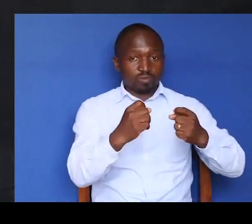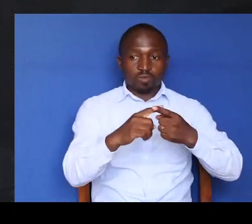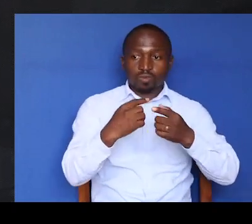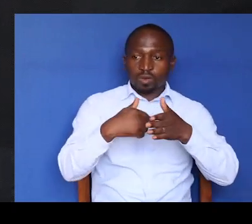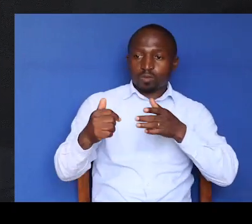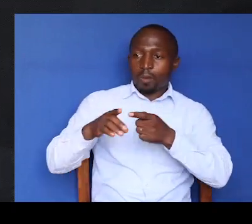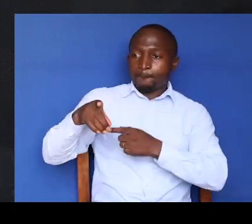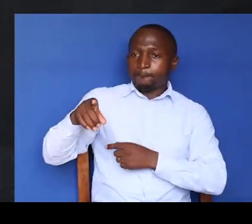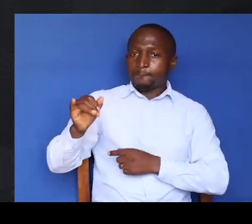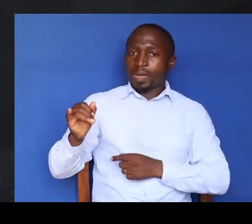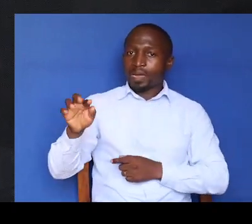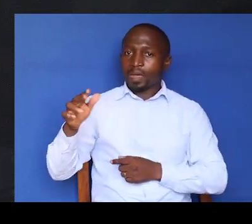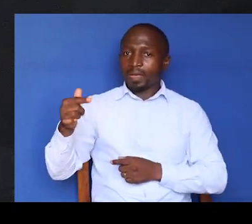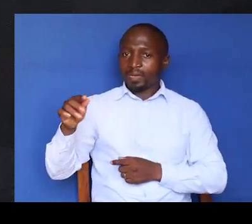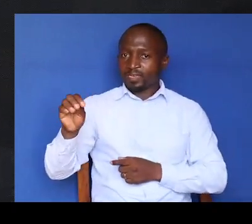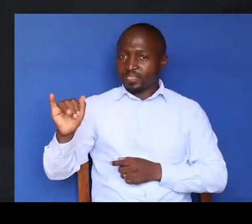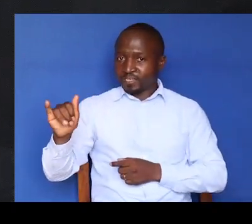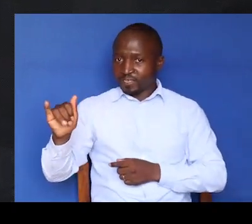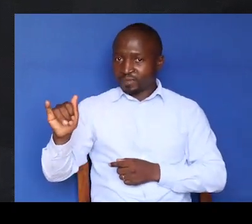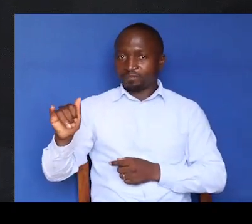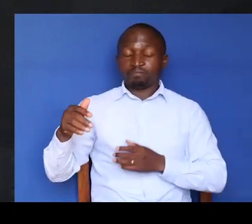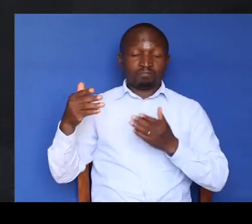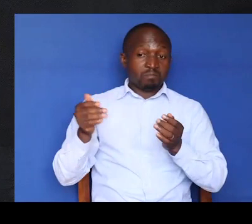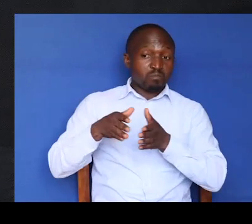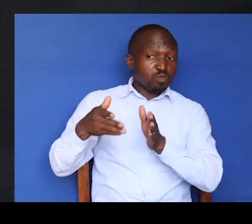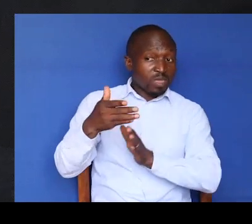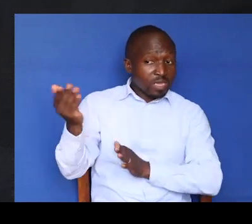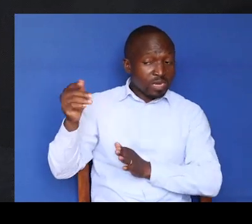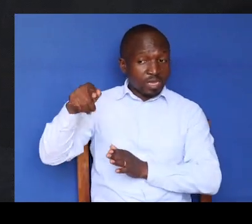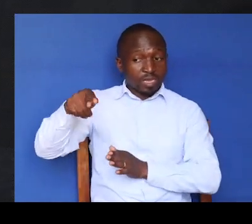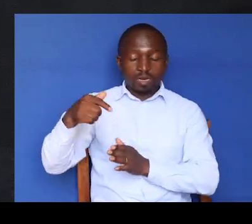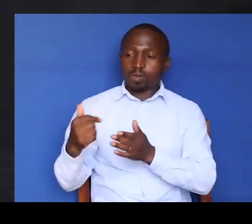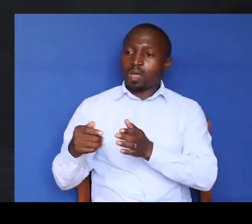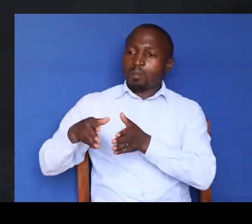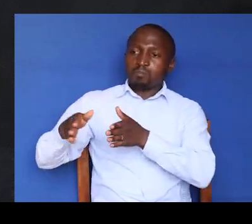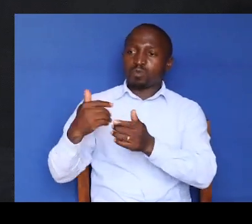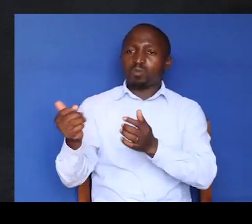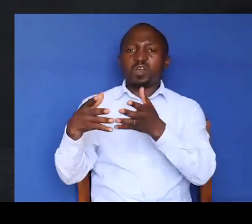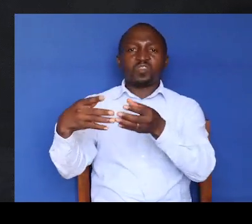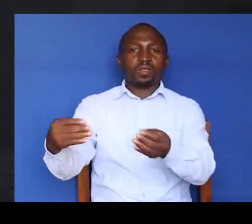and the one whose headwater diverged into another system, we used to call it as victim river.